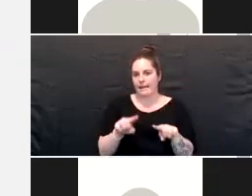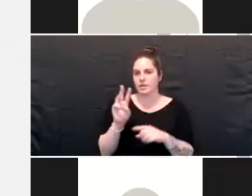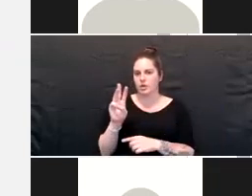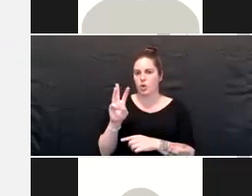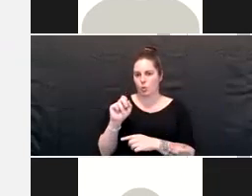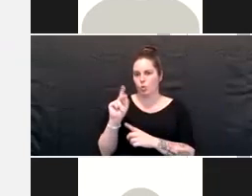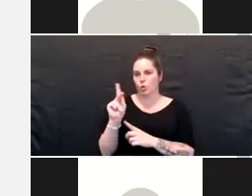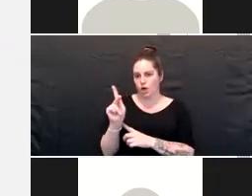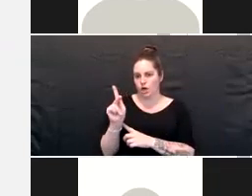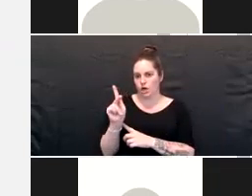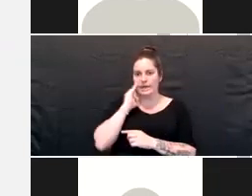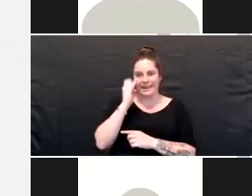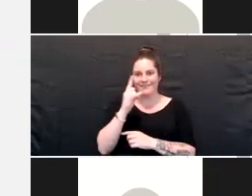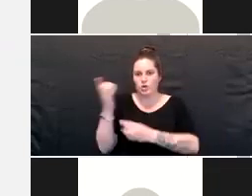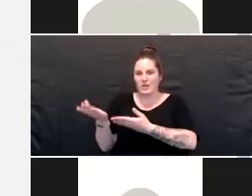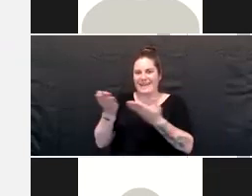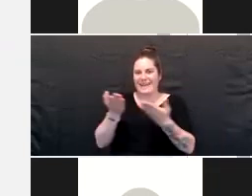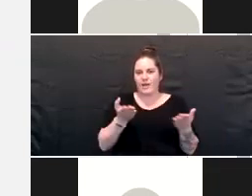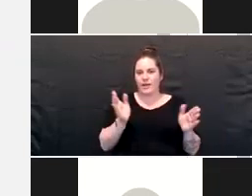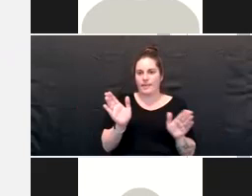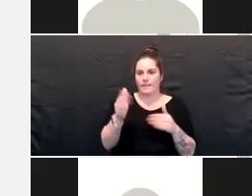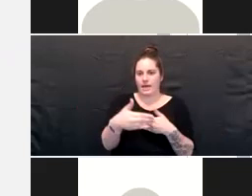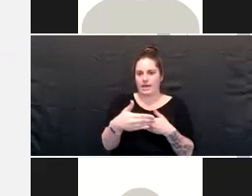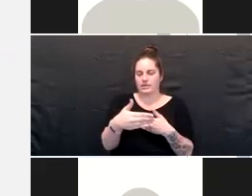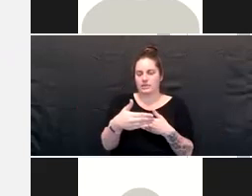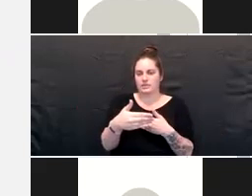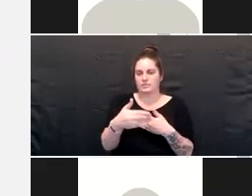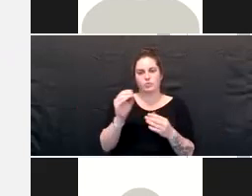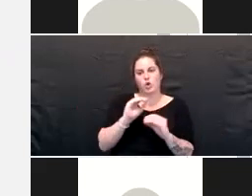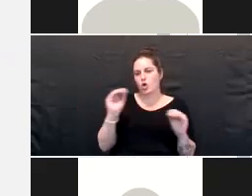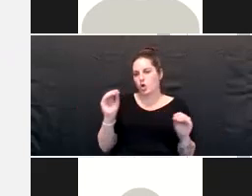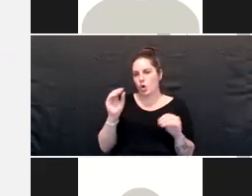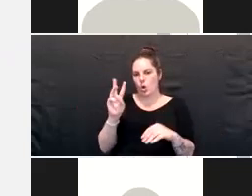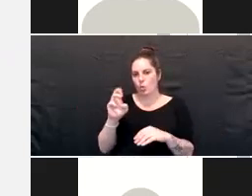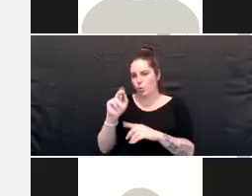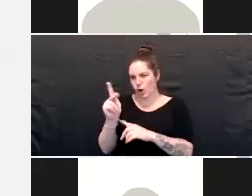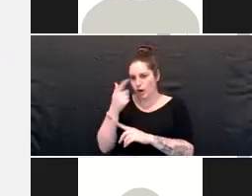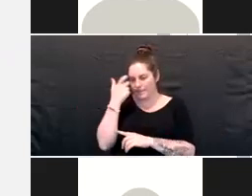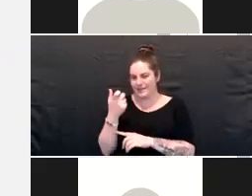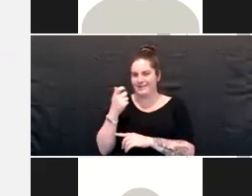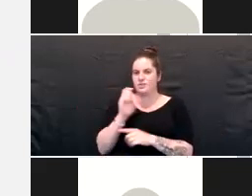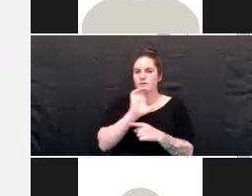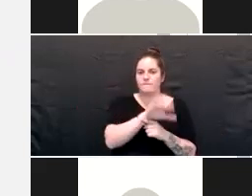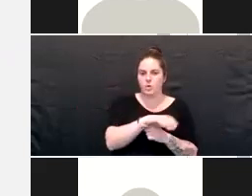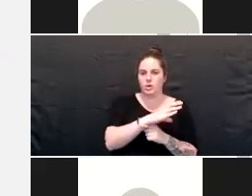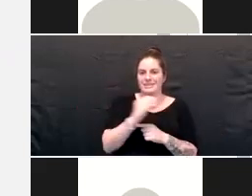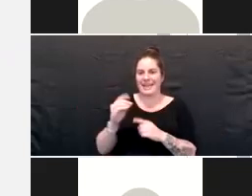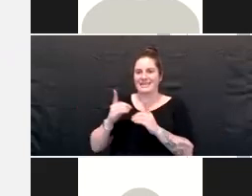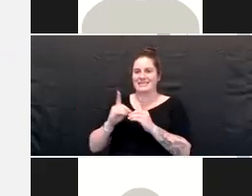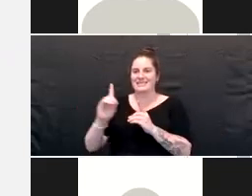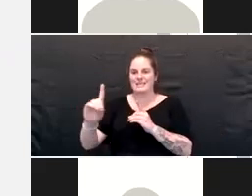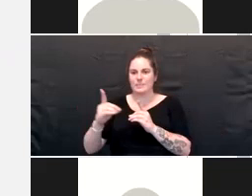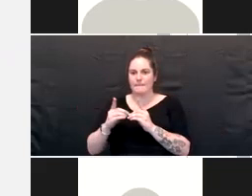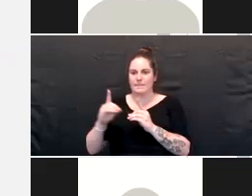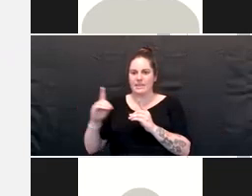no work is being done because the force and the displacement are perpendicular. Okay? I'm stressing this